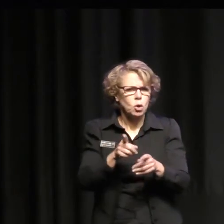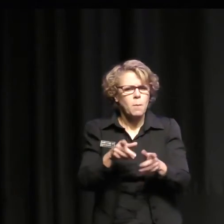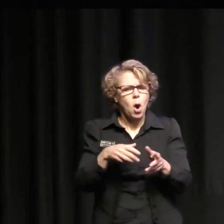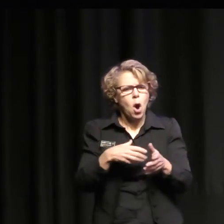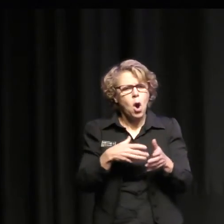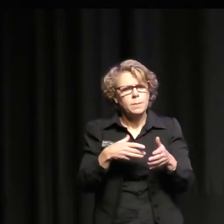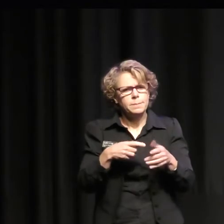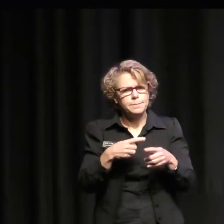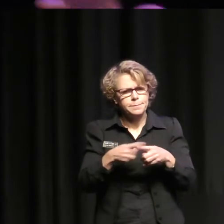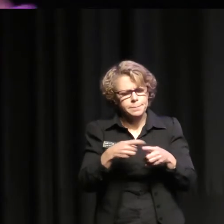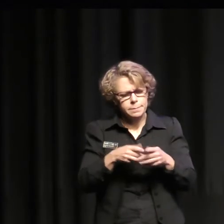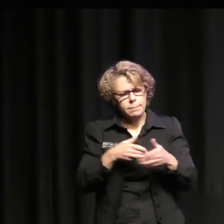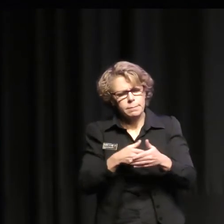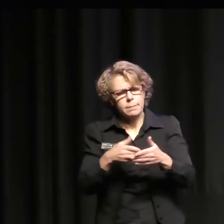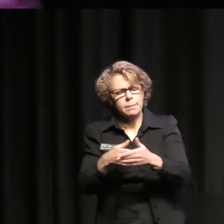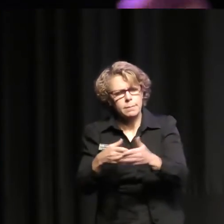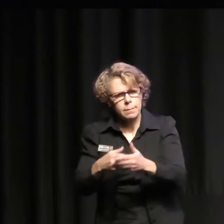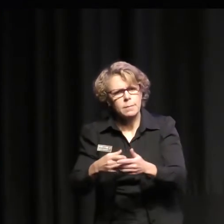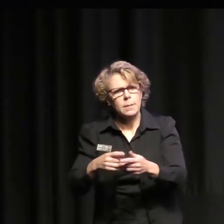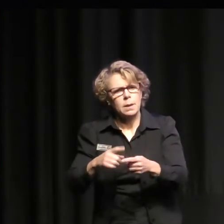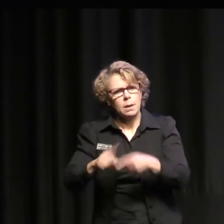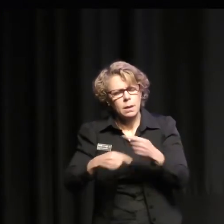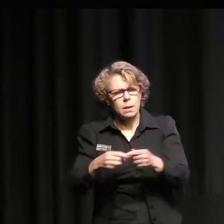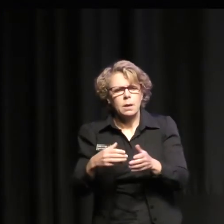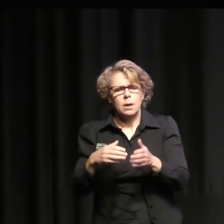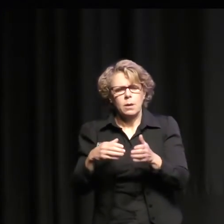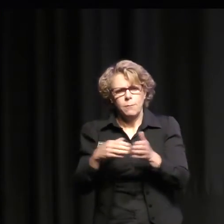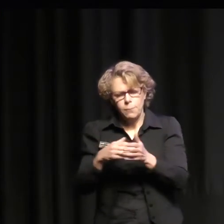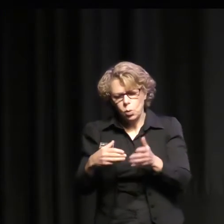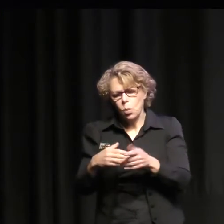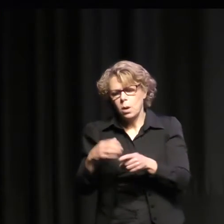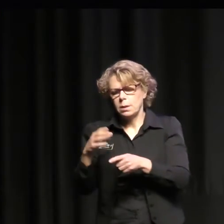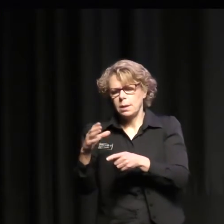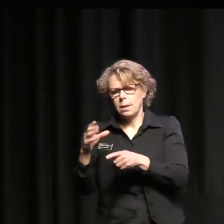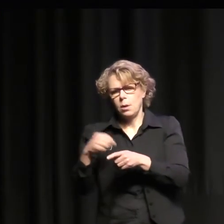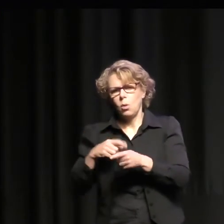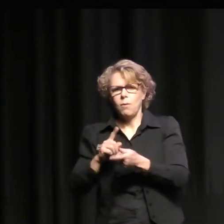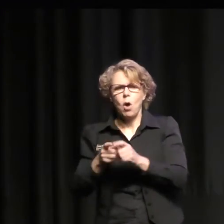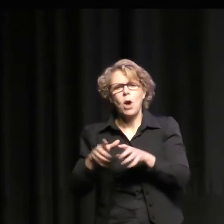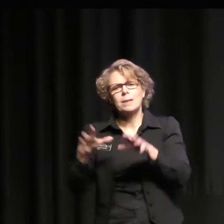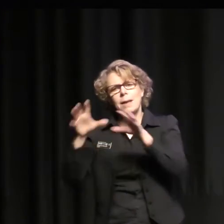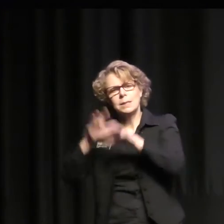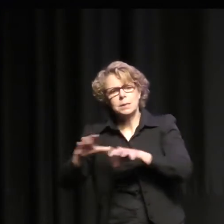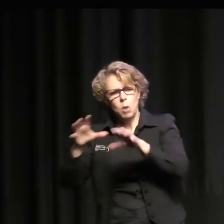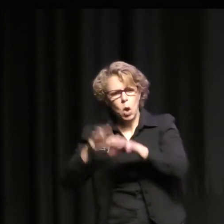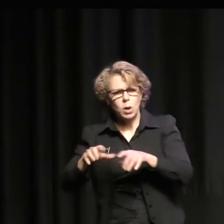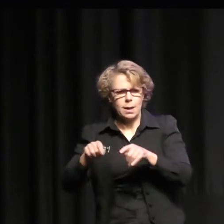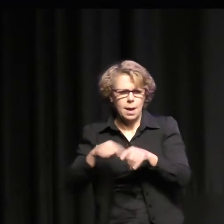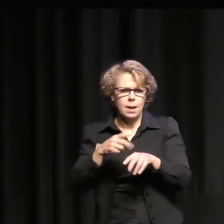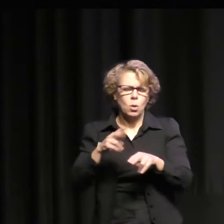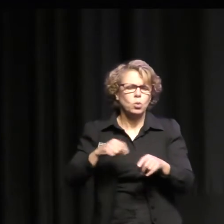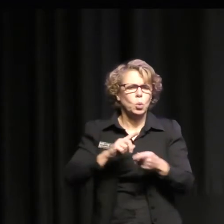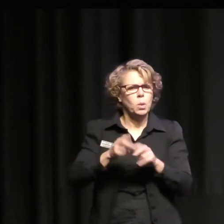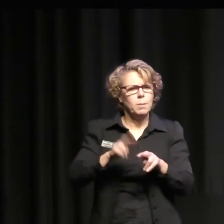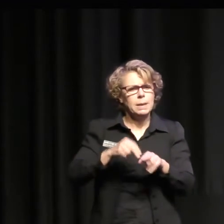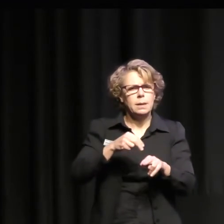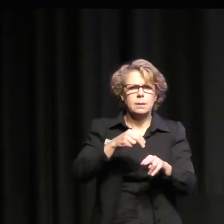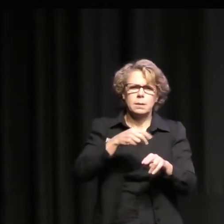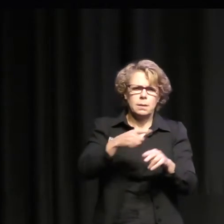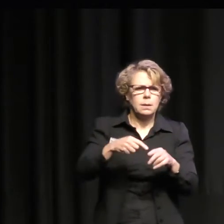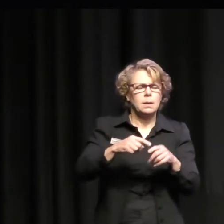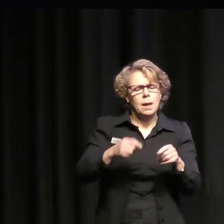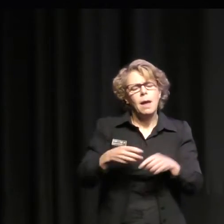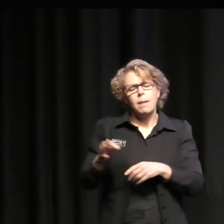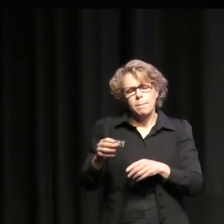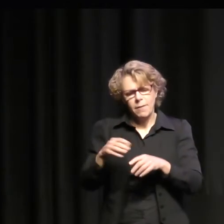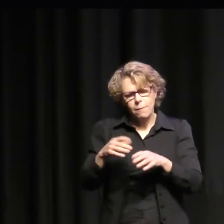for making progress from being an alien to a denizen to a citizen. Fewer and fewer of them can make that